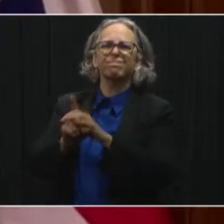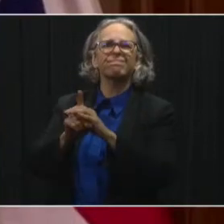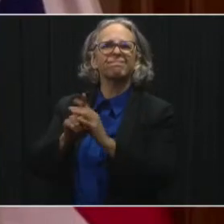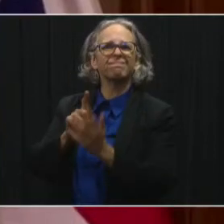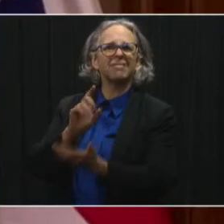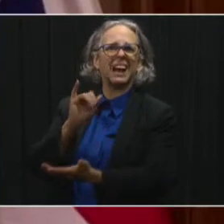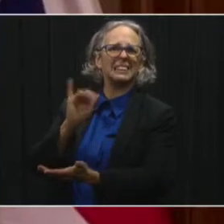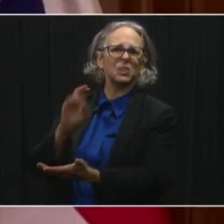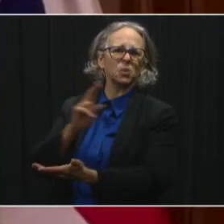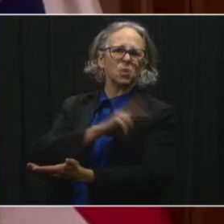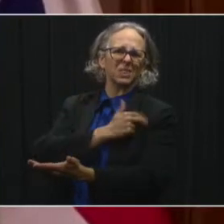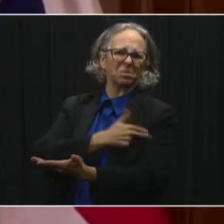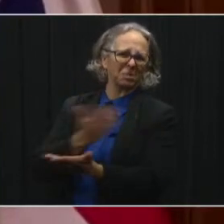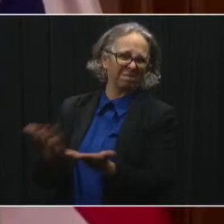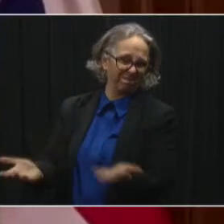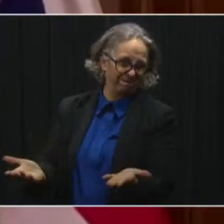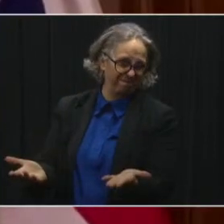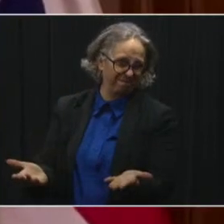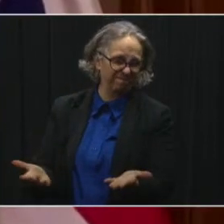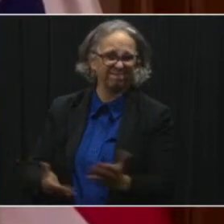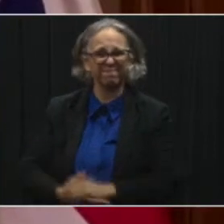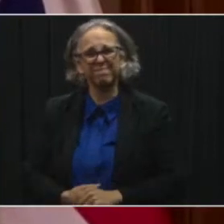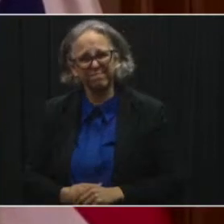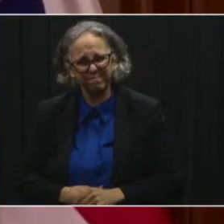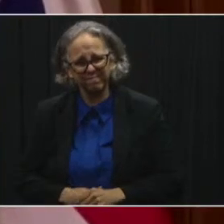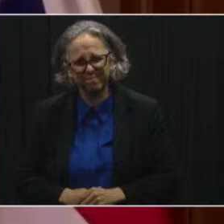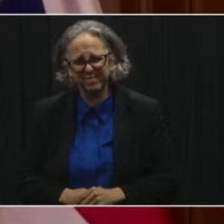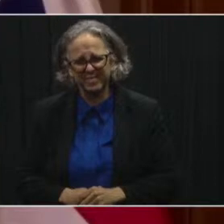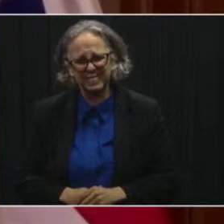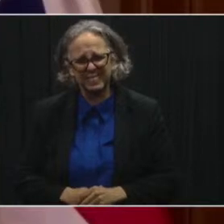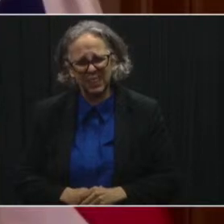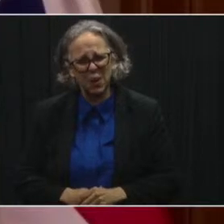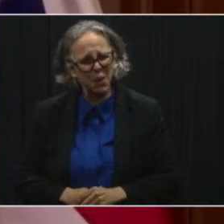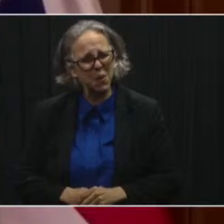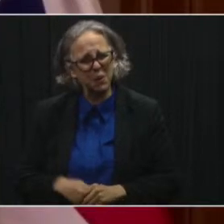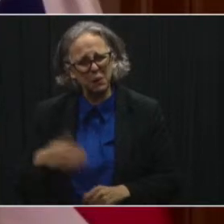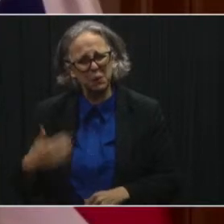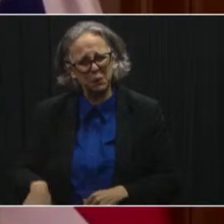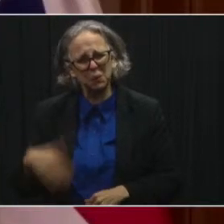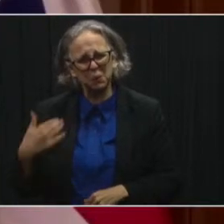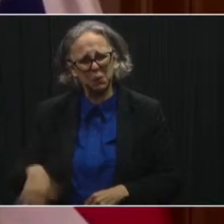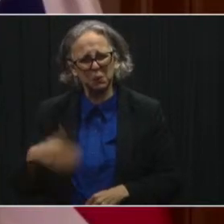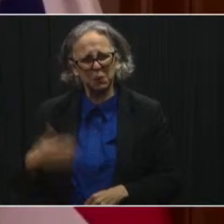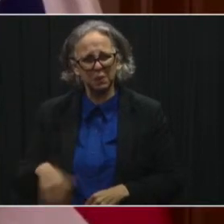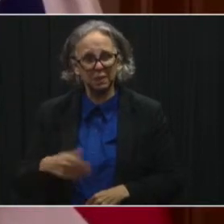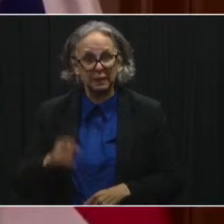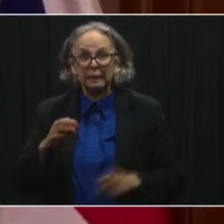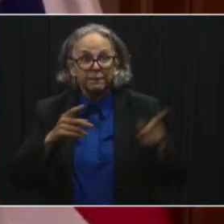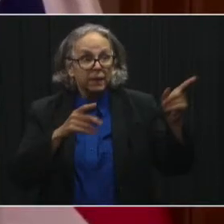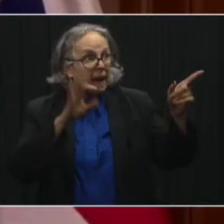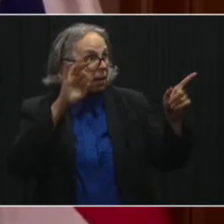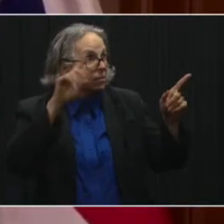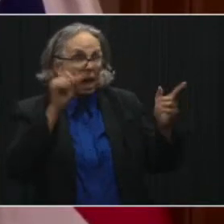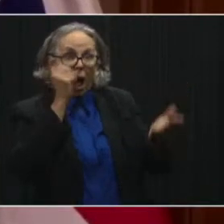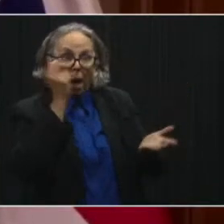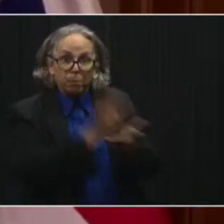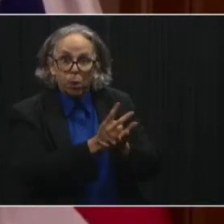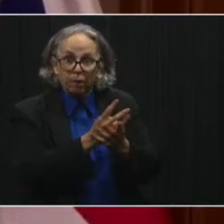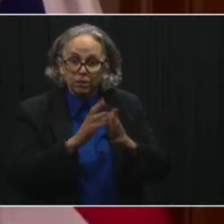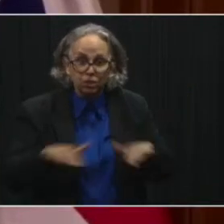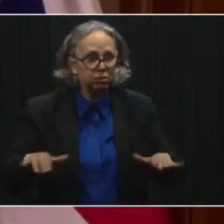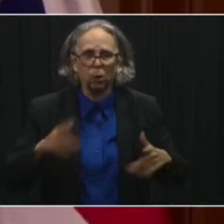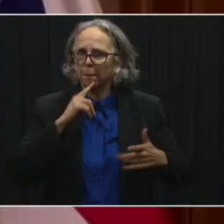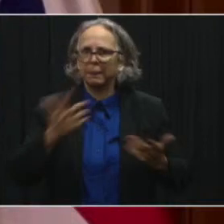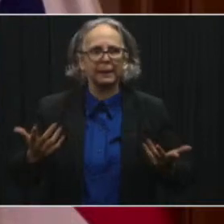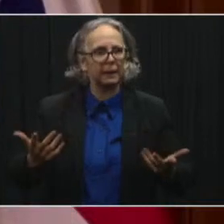So, you know, it's not like we're going to get this and the door is going to open, everything's going to get better. It's going to give us